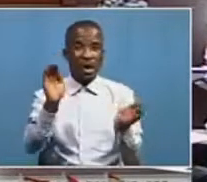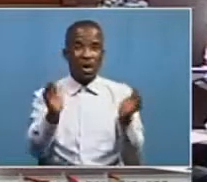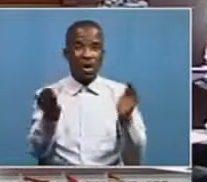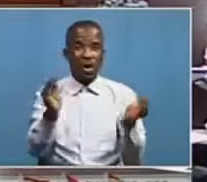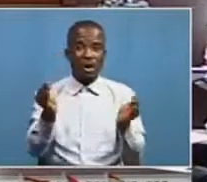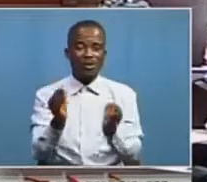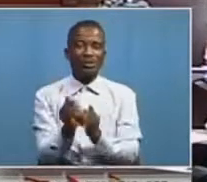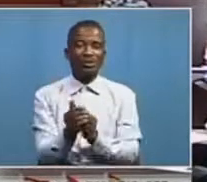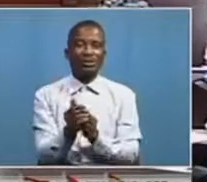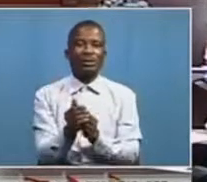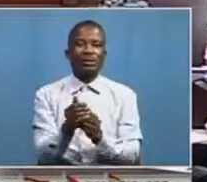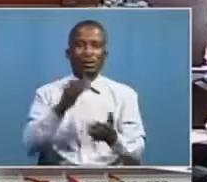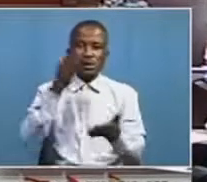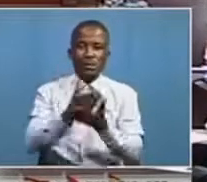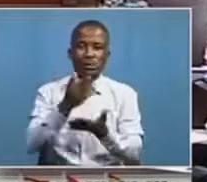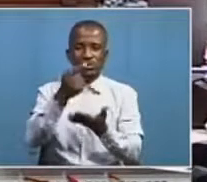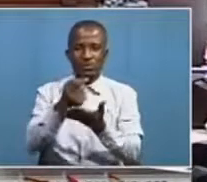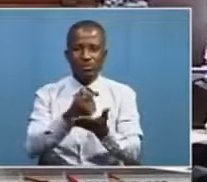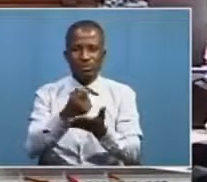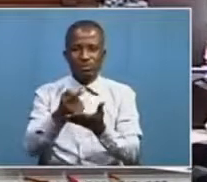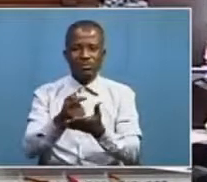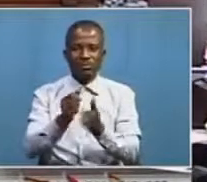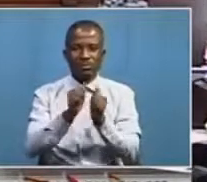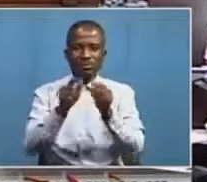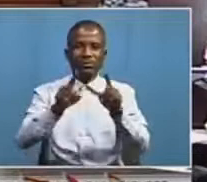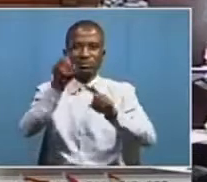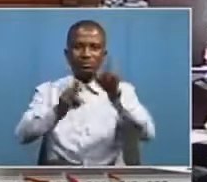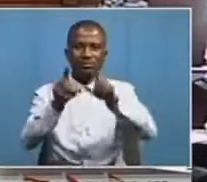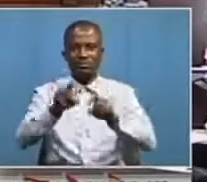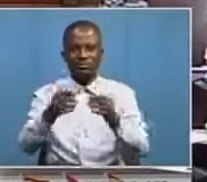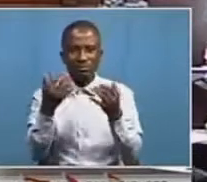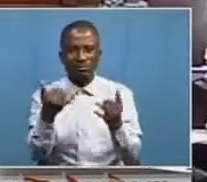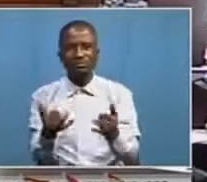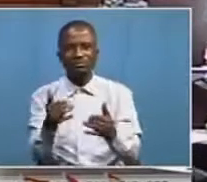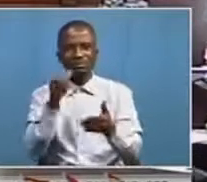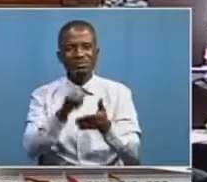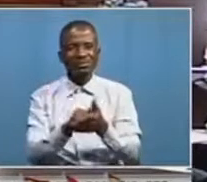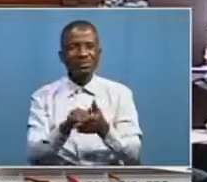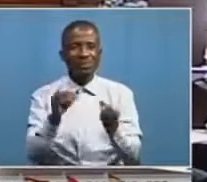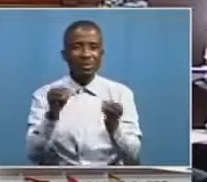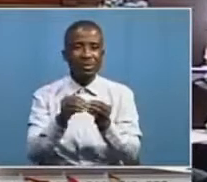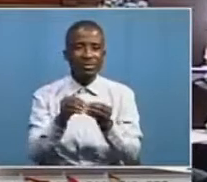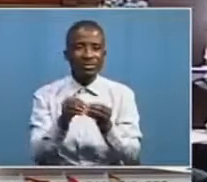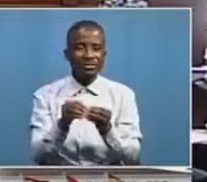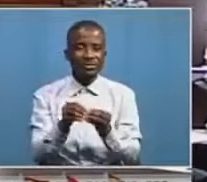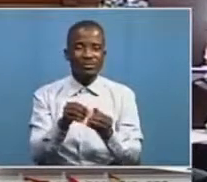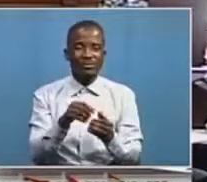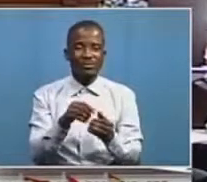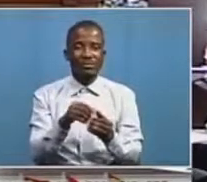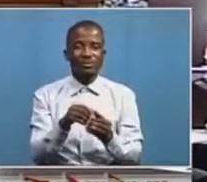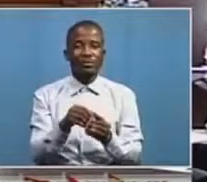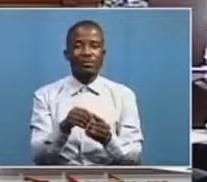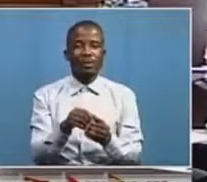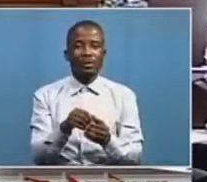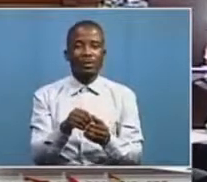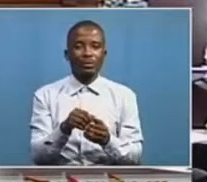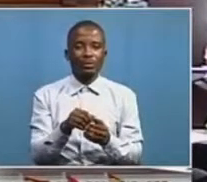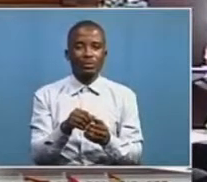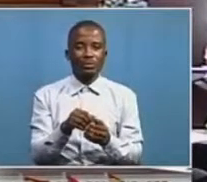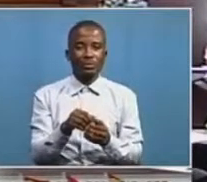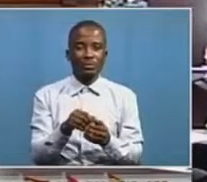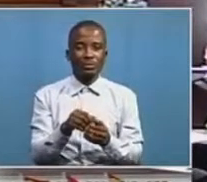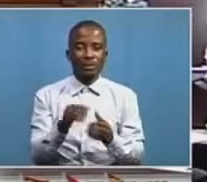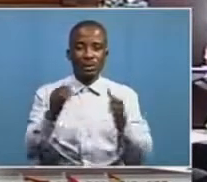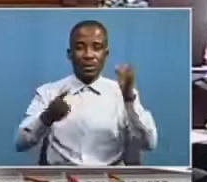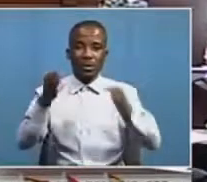on terminating proceedings without preliminary trial. In that case, Moulton LJ said at page 419 that, quote, the